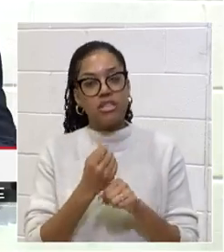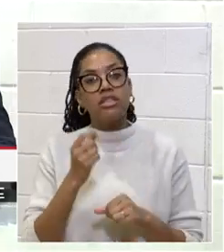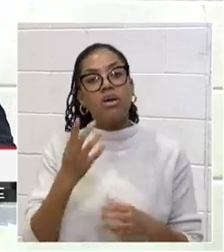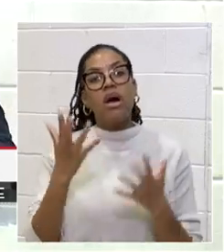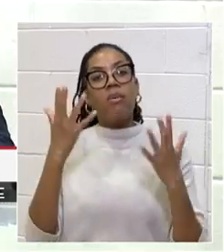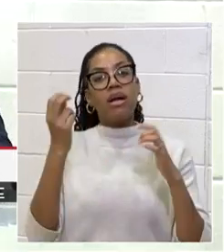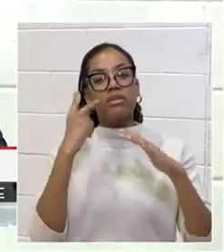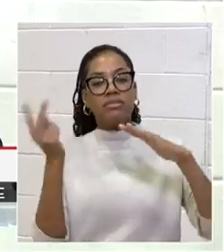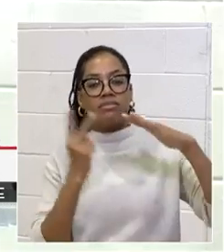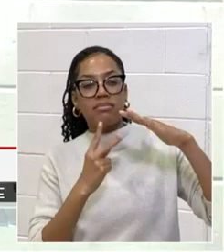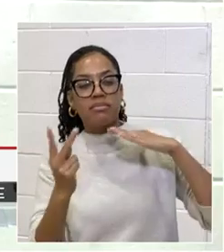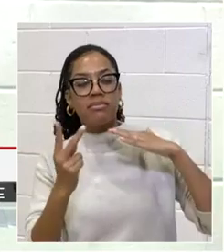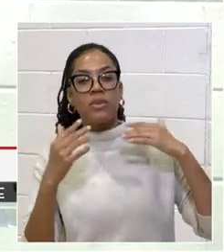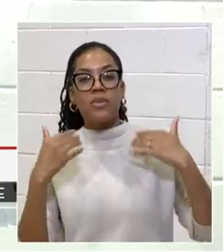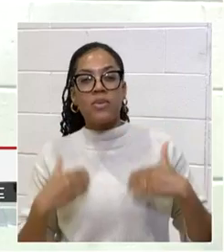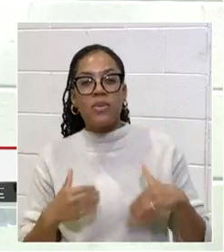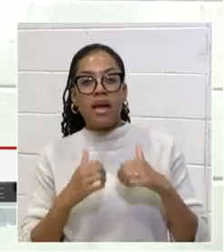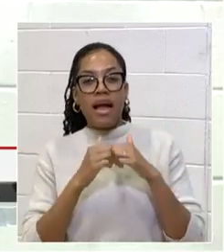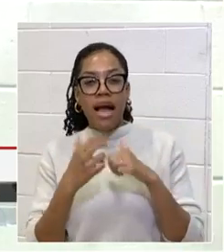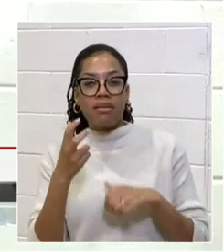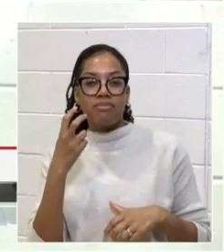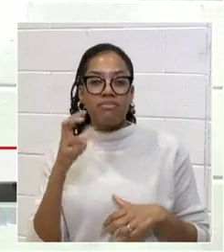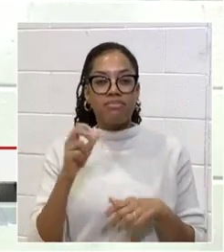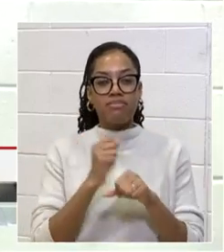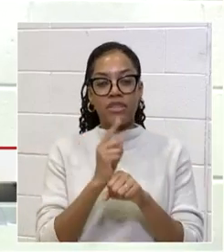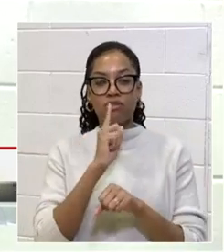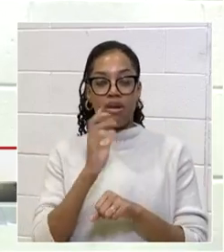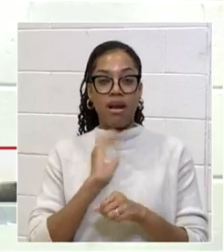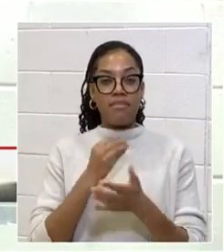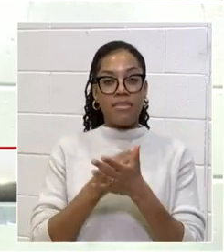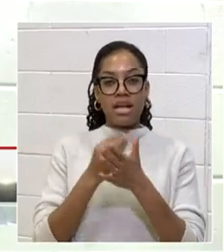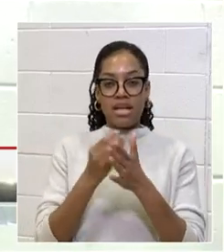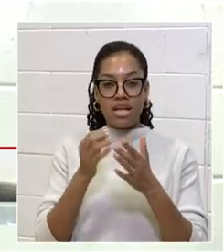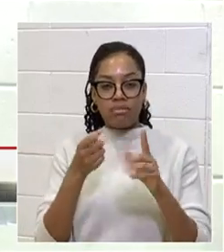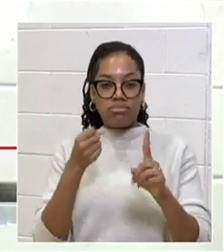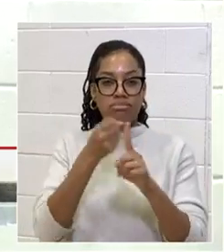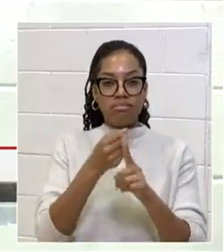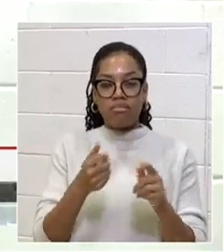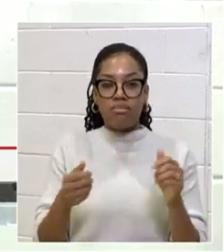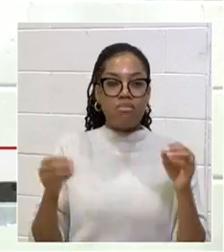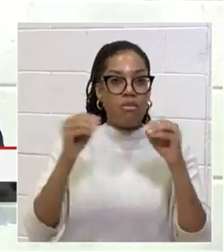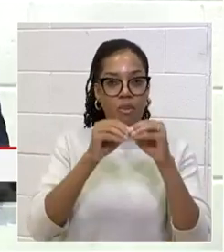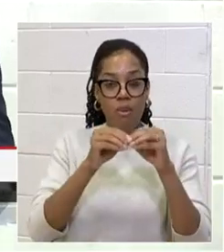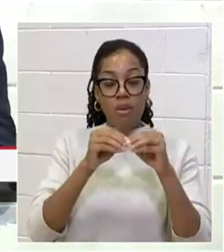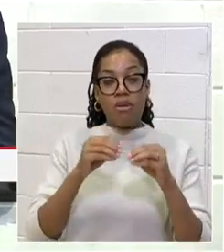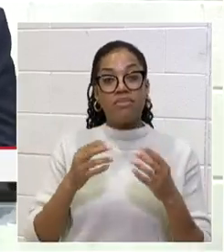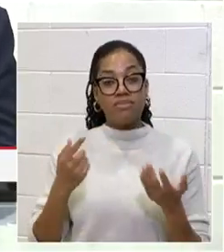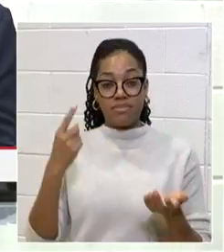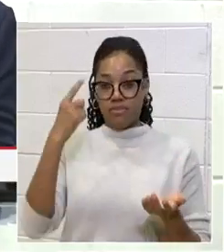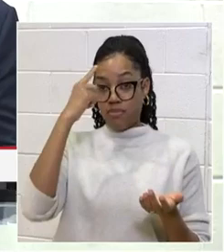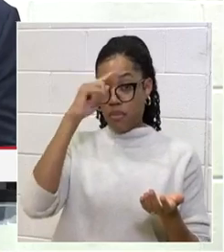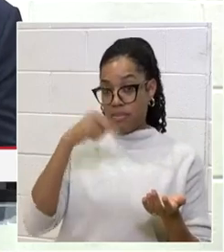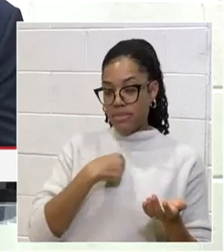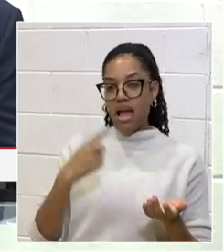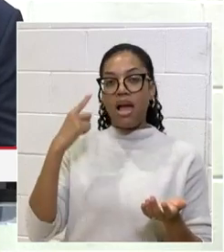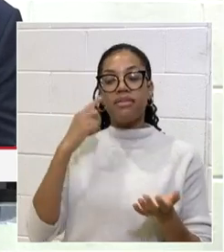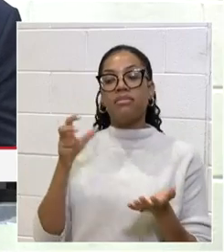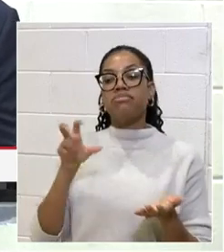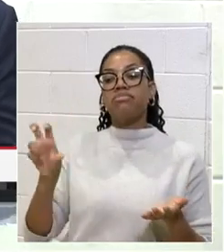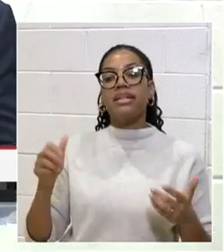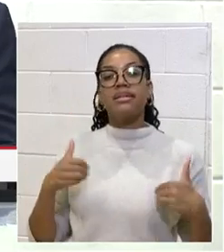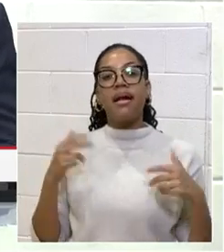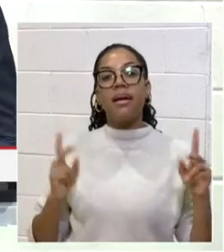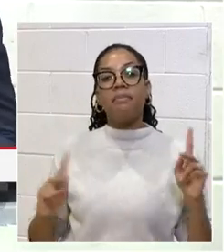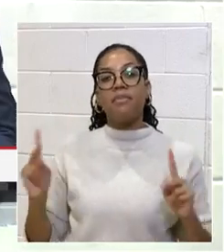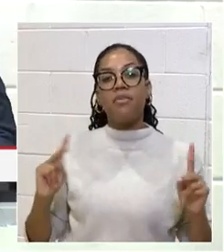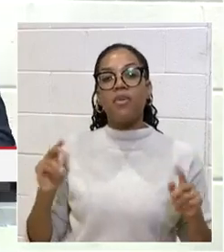we invest and make sure our money goes the furthest? For me, that means investing in our young people and our seniors, making sure we create